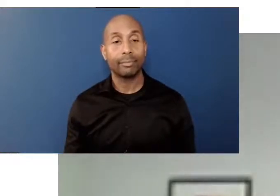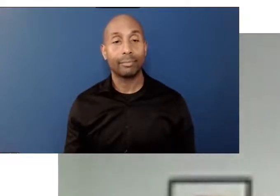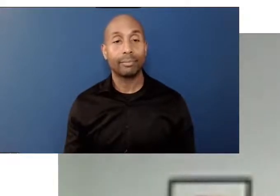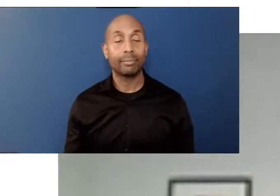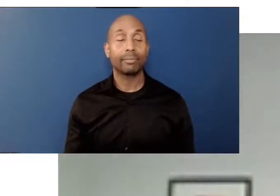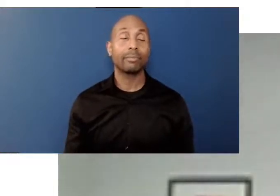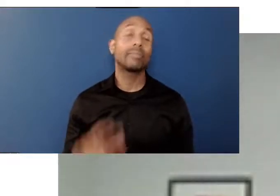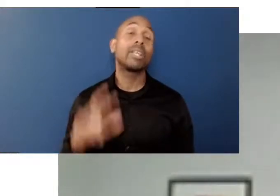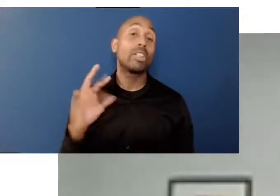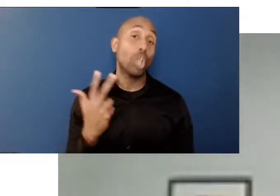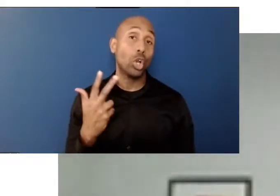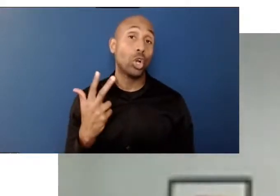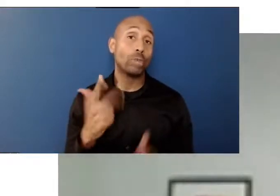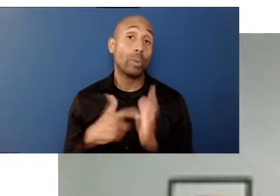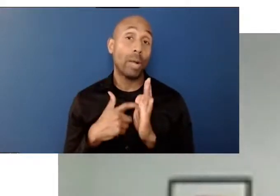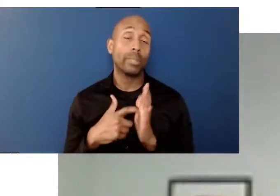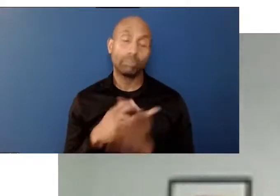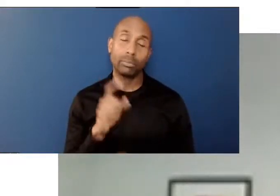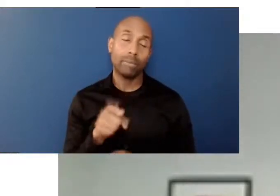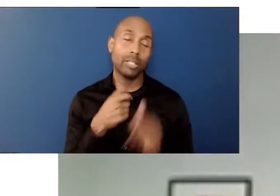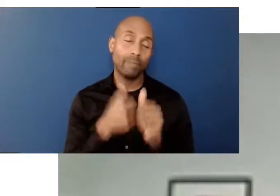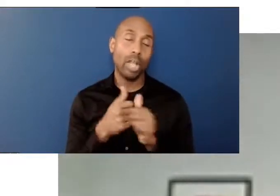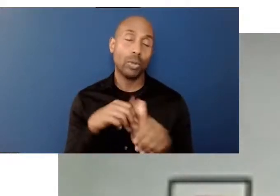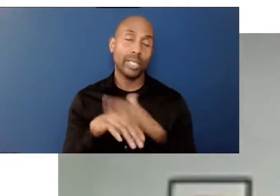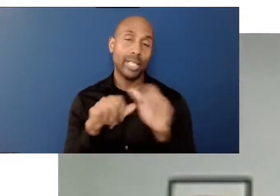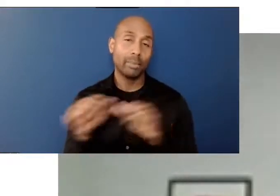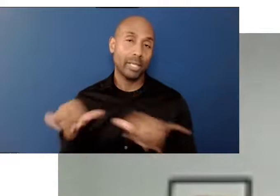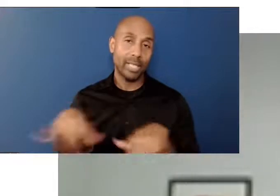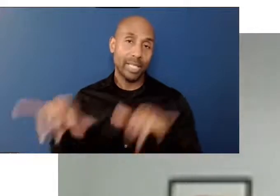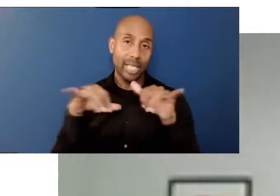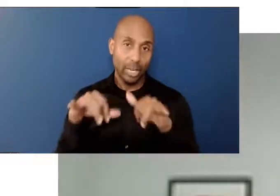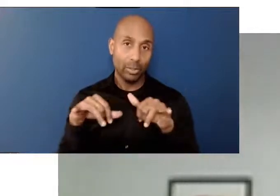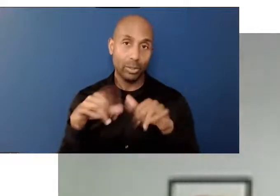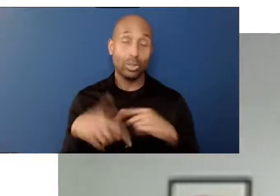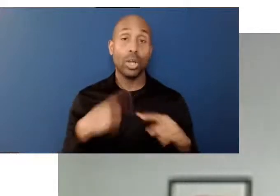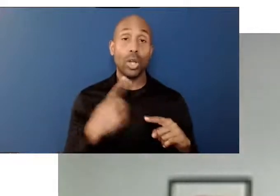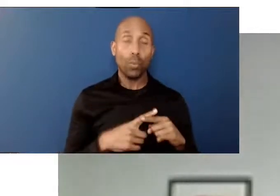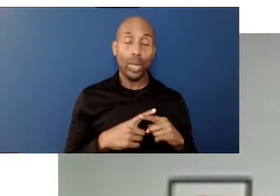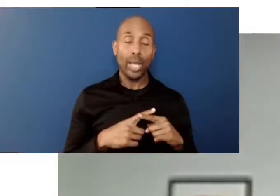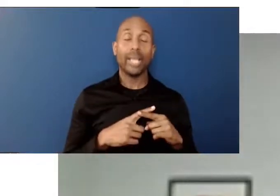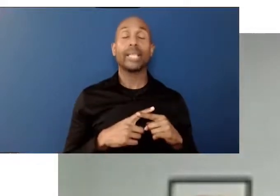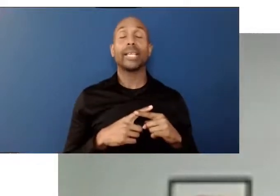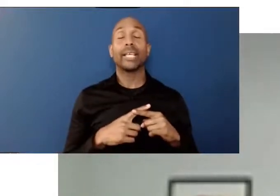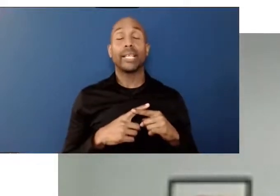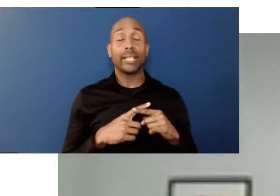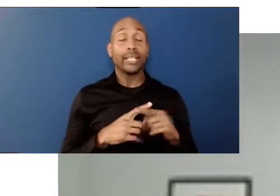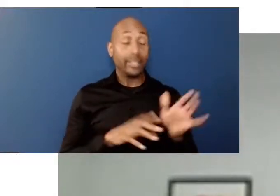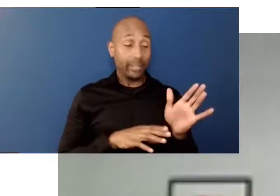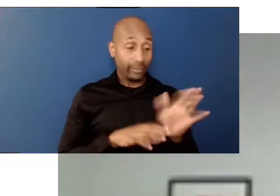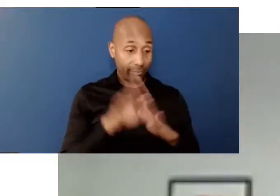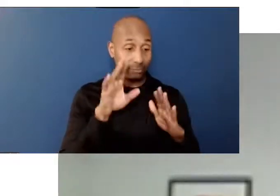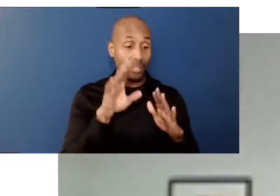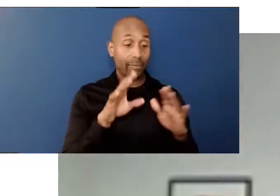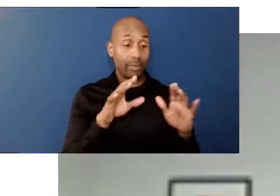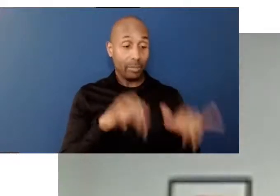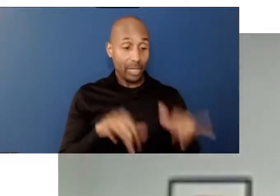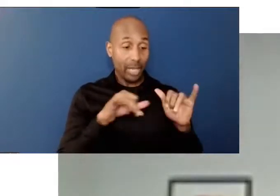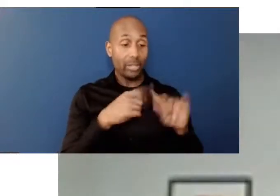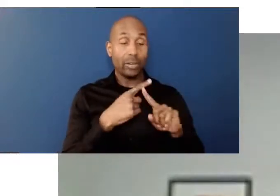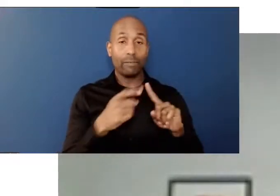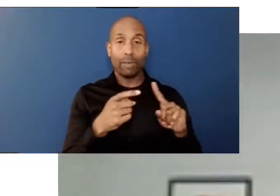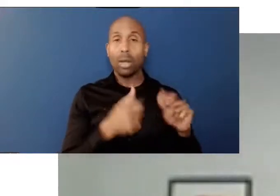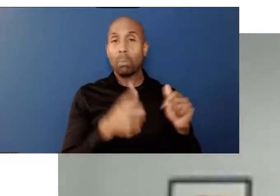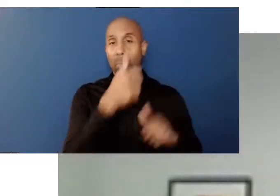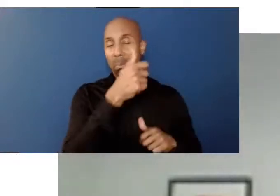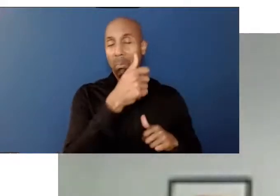the accessibility standards as they are developed and enacted. So as you can imagine, of course, that's a huge piece of